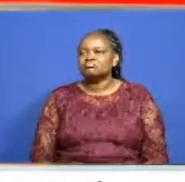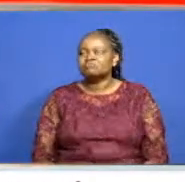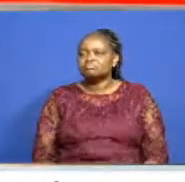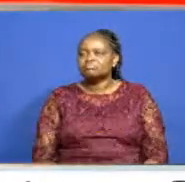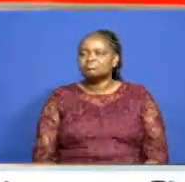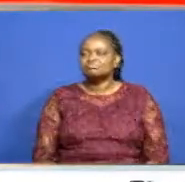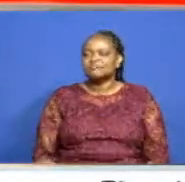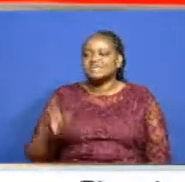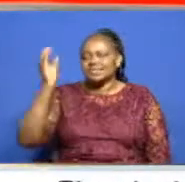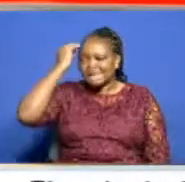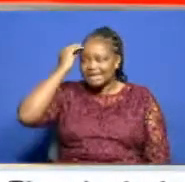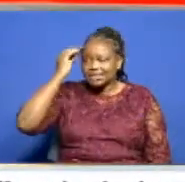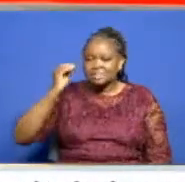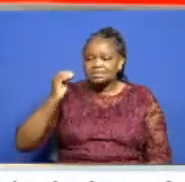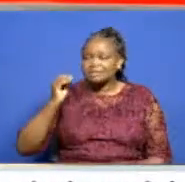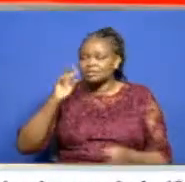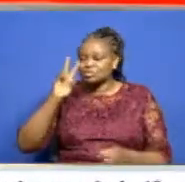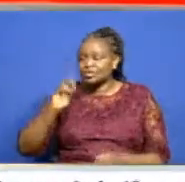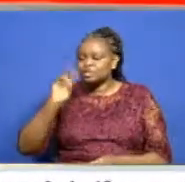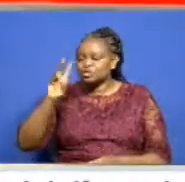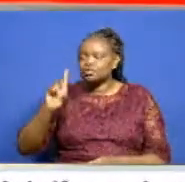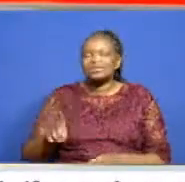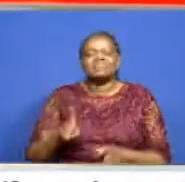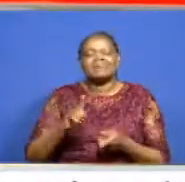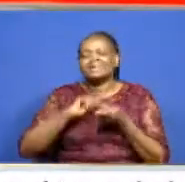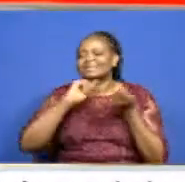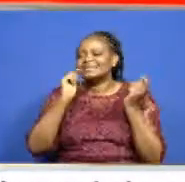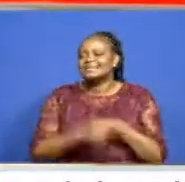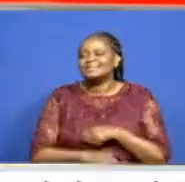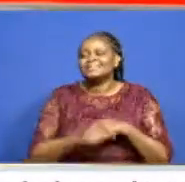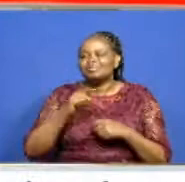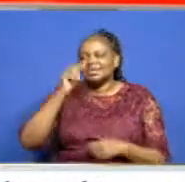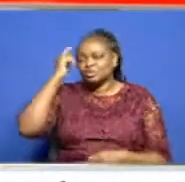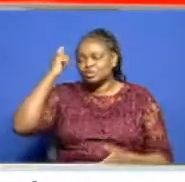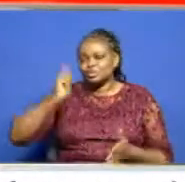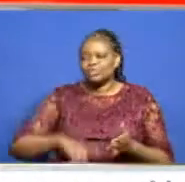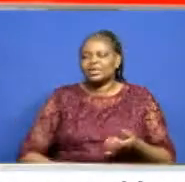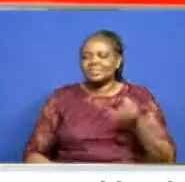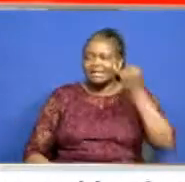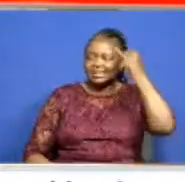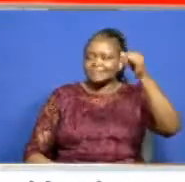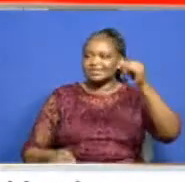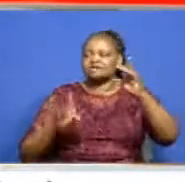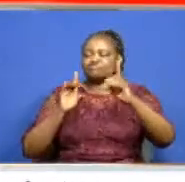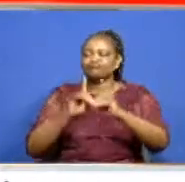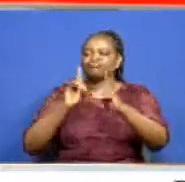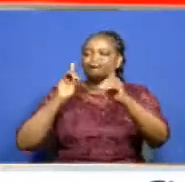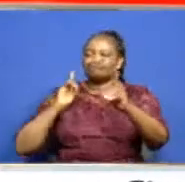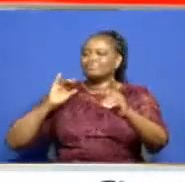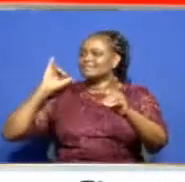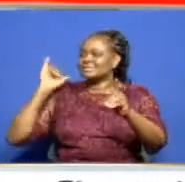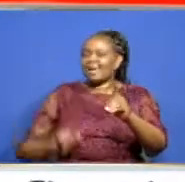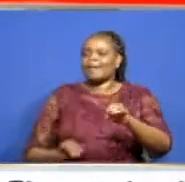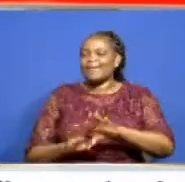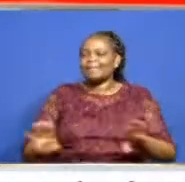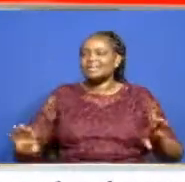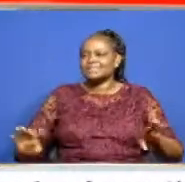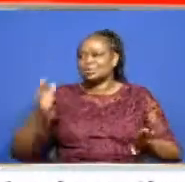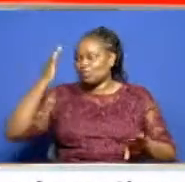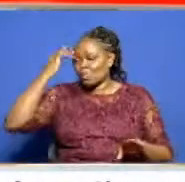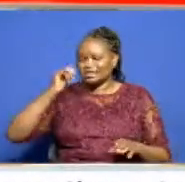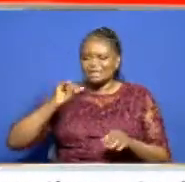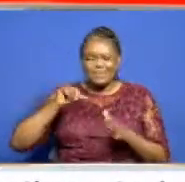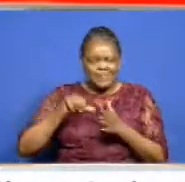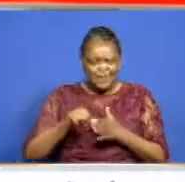in 2021. Mm-hmm. We must go there knowing very well that the idea of social distance will remain. Because this is a pandemic,